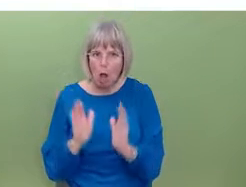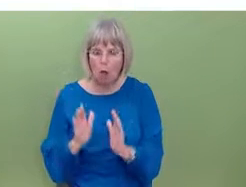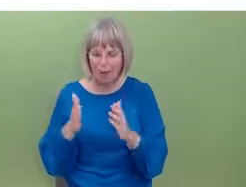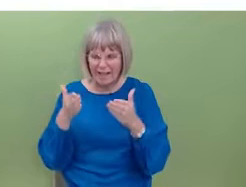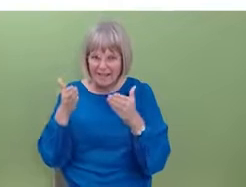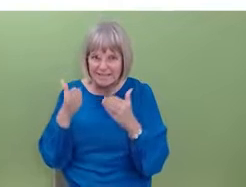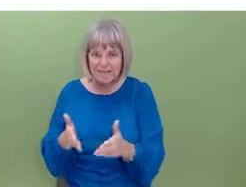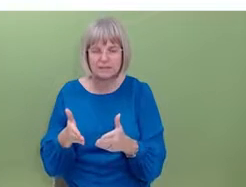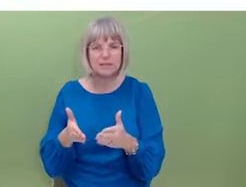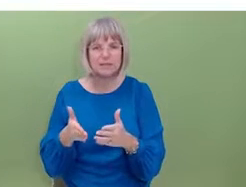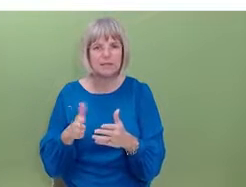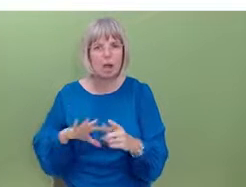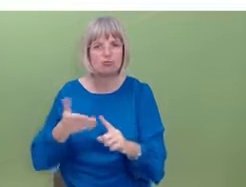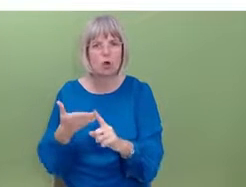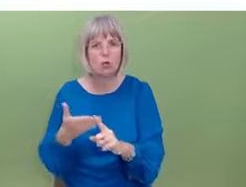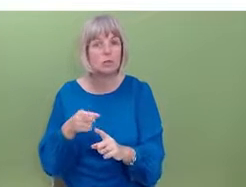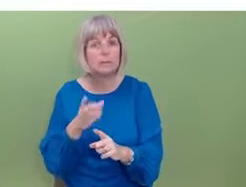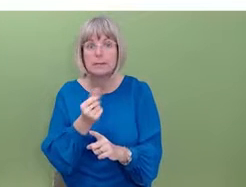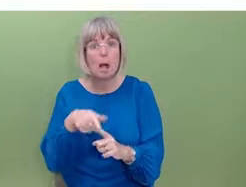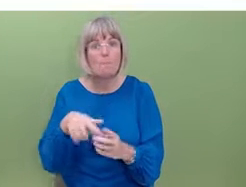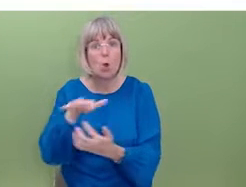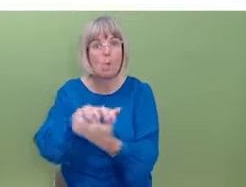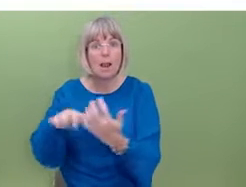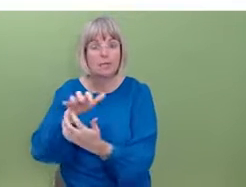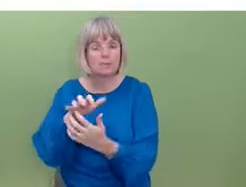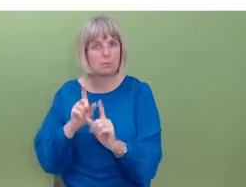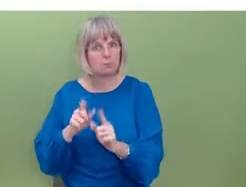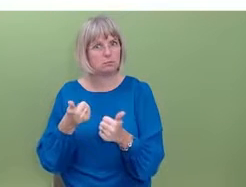cases. But I'll move over to the video now.